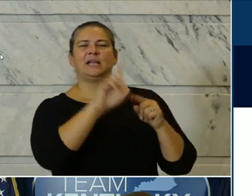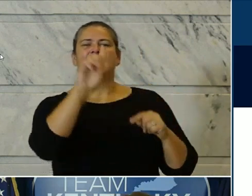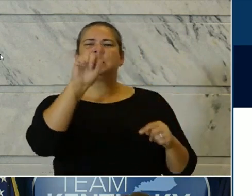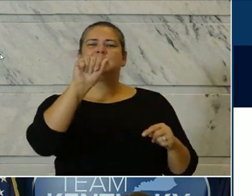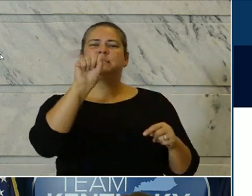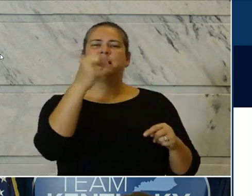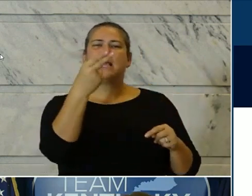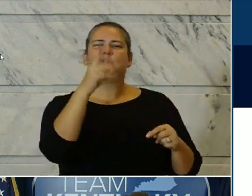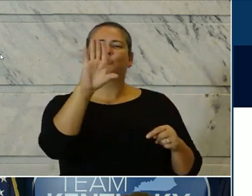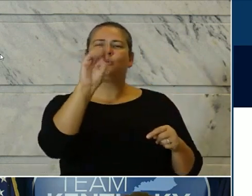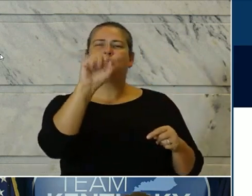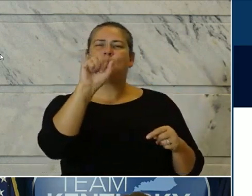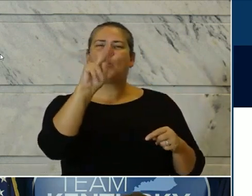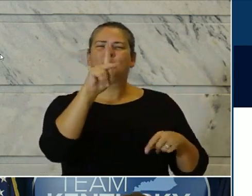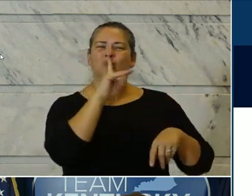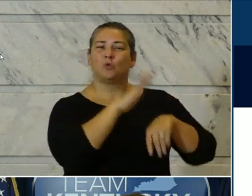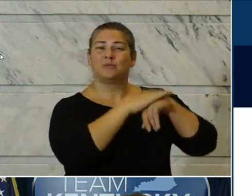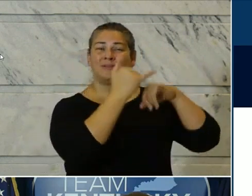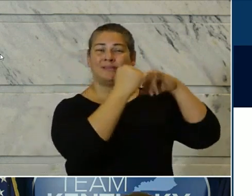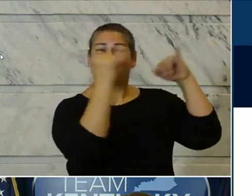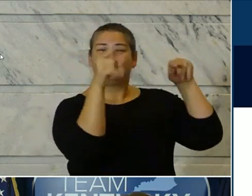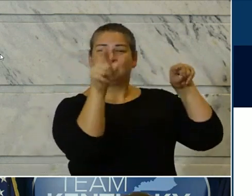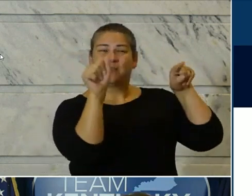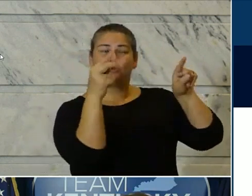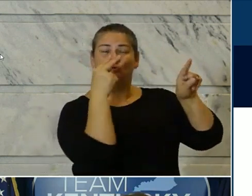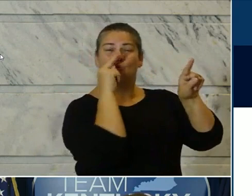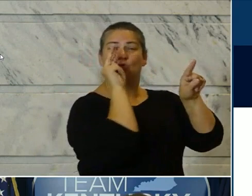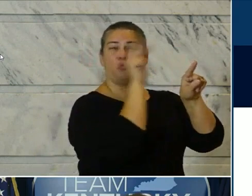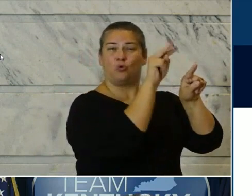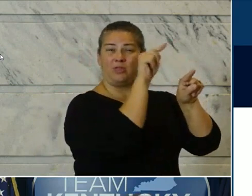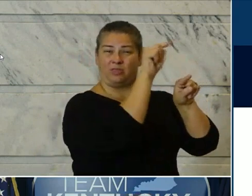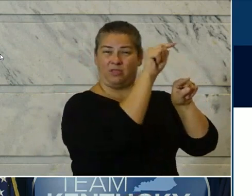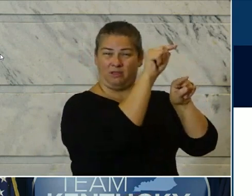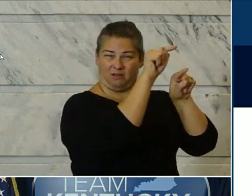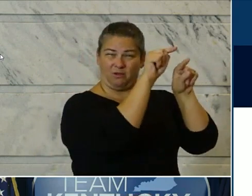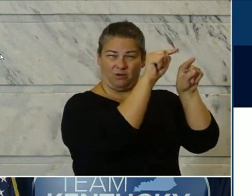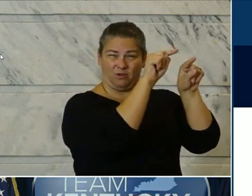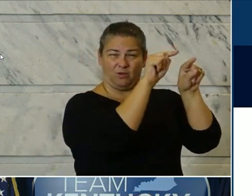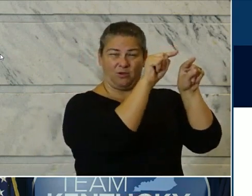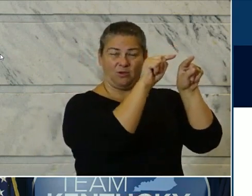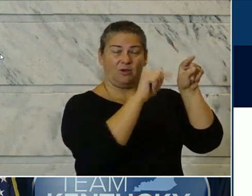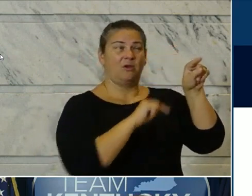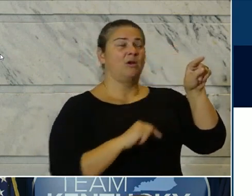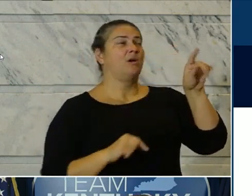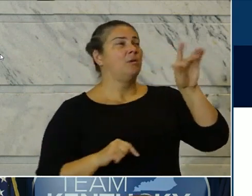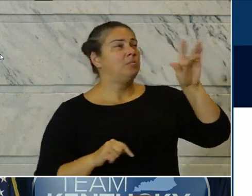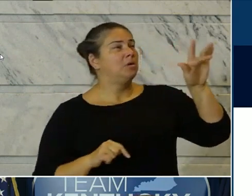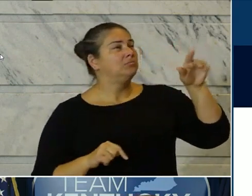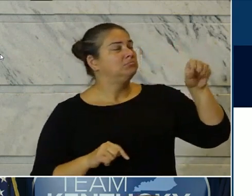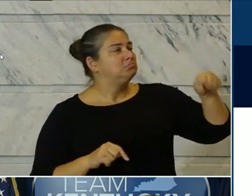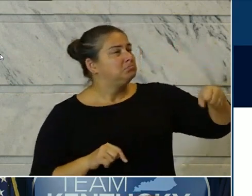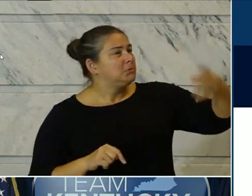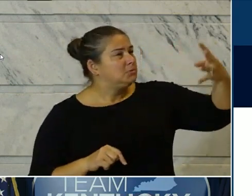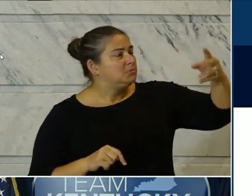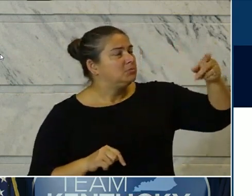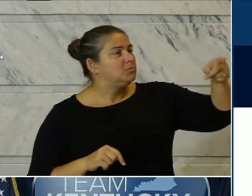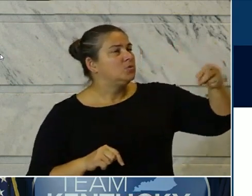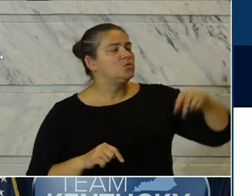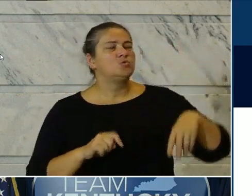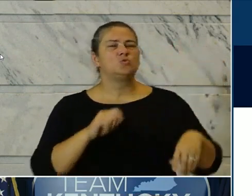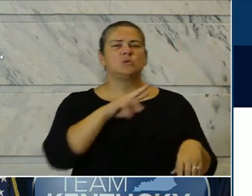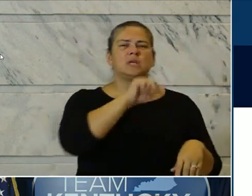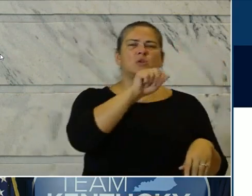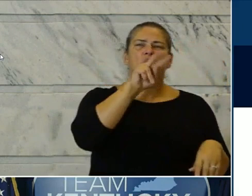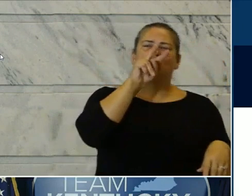is the short term before it's audited, before it necessarily goes through public health, and one is post those audits and reviews.